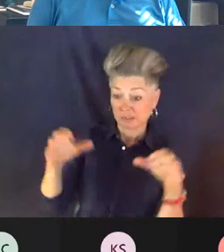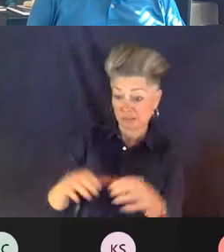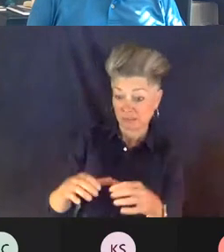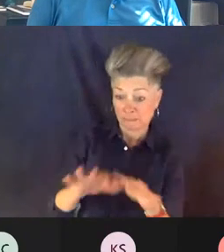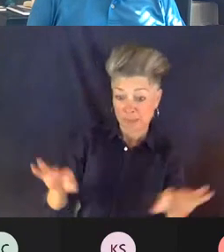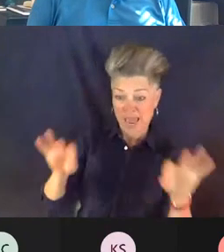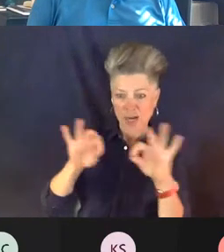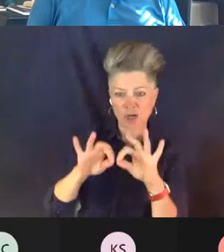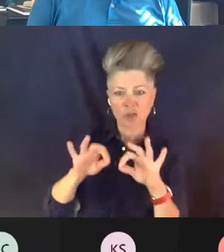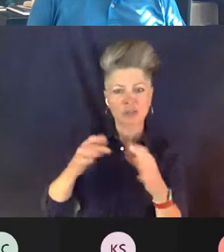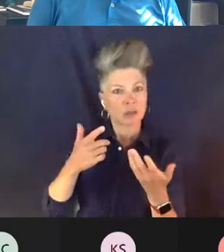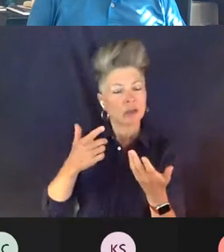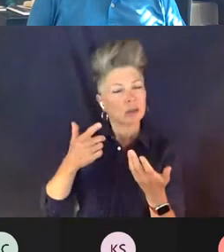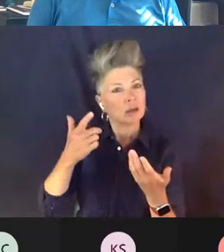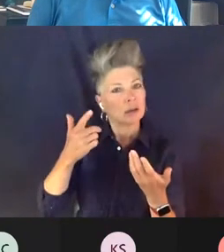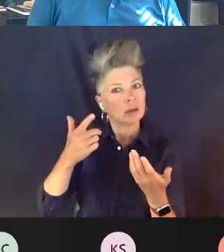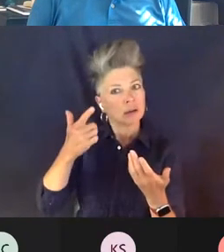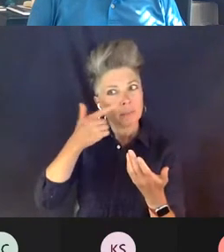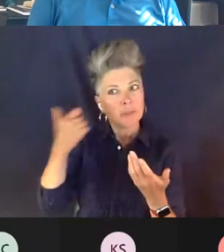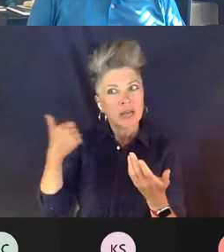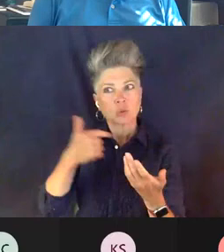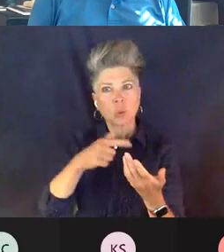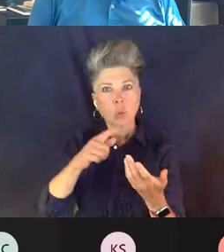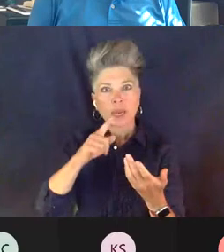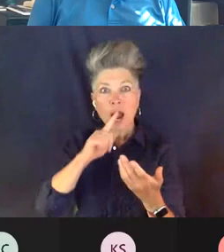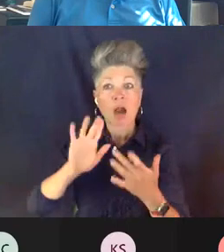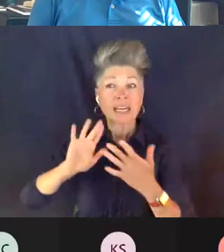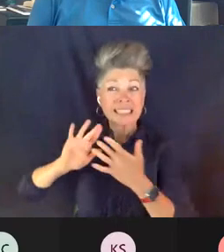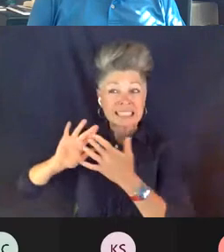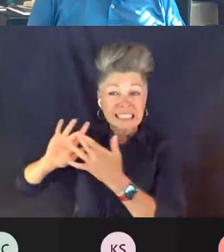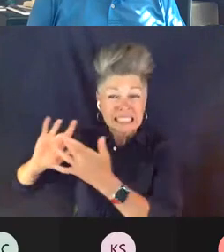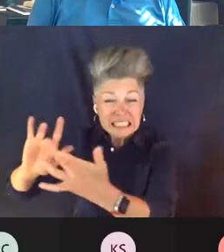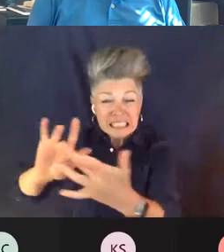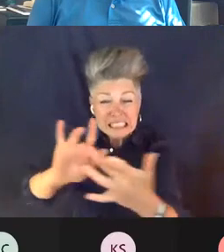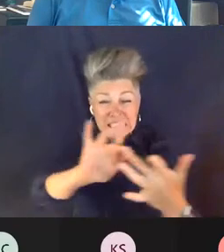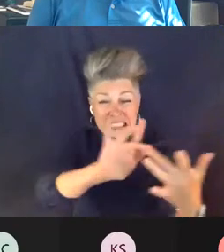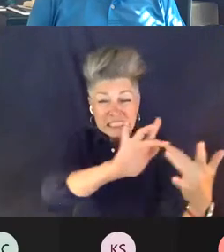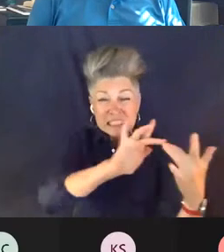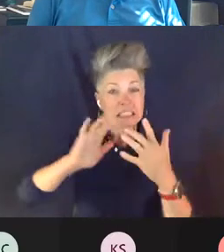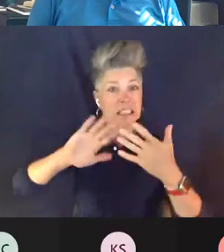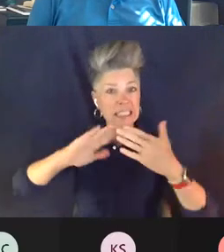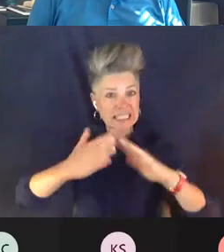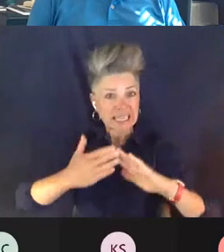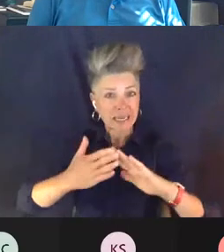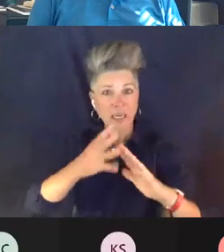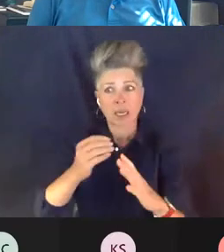wide net out into the city and ensuring that there is equity